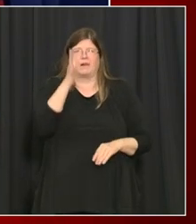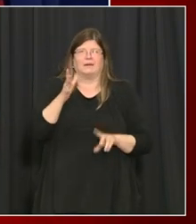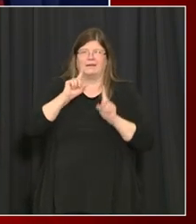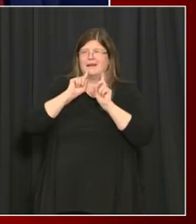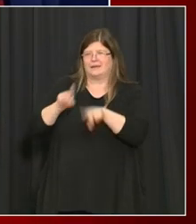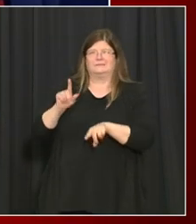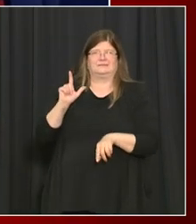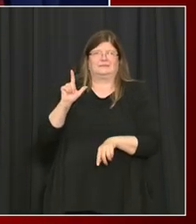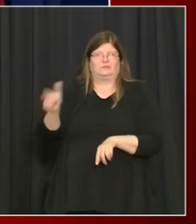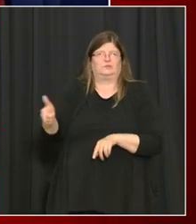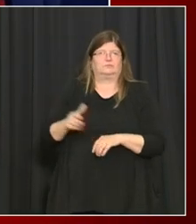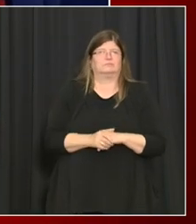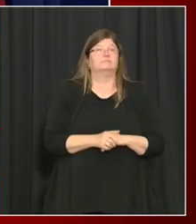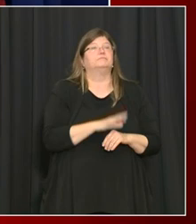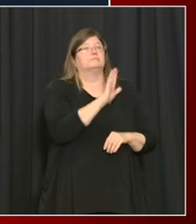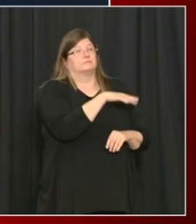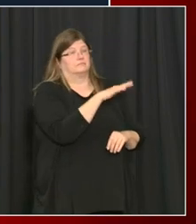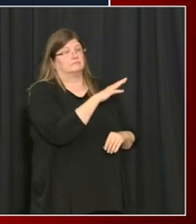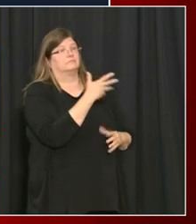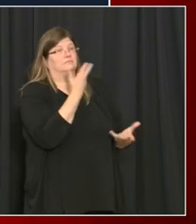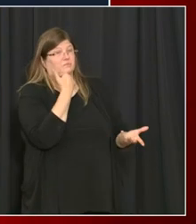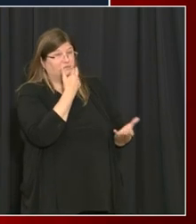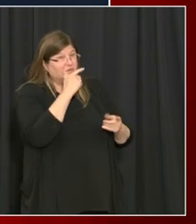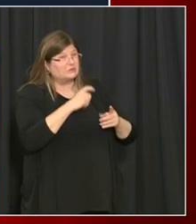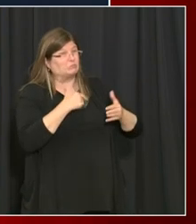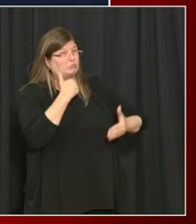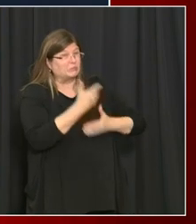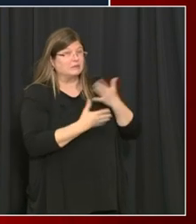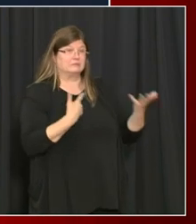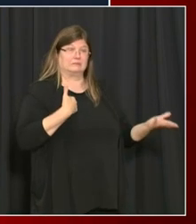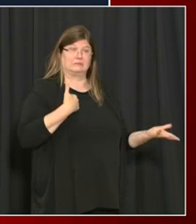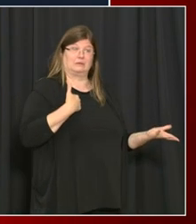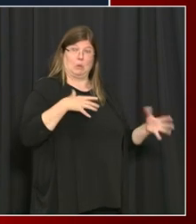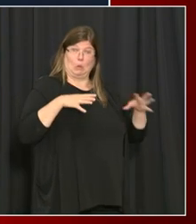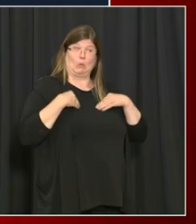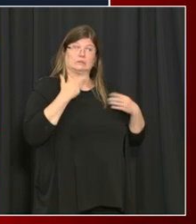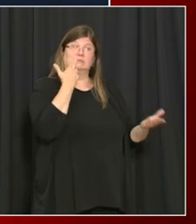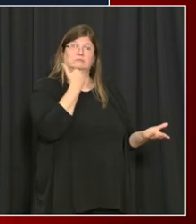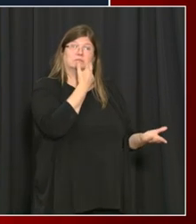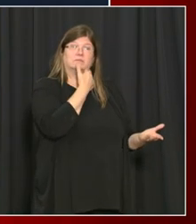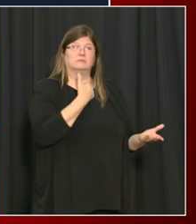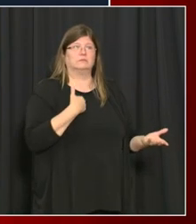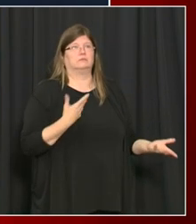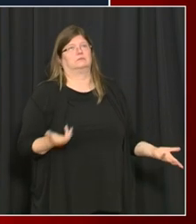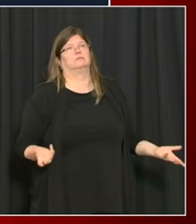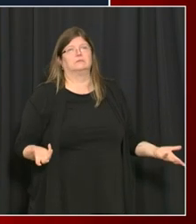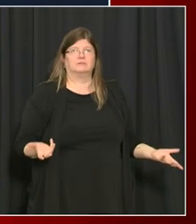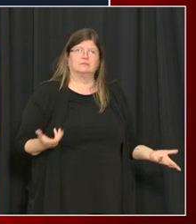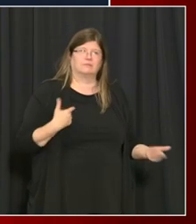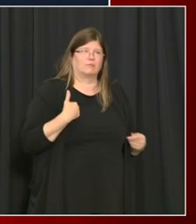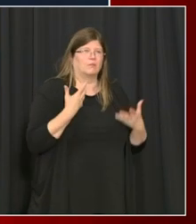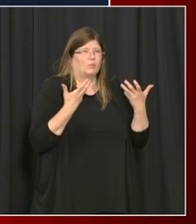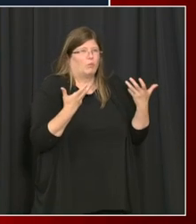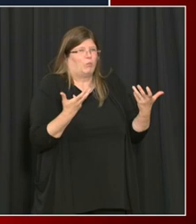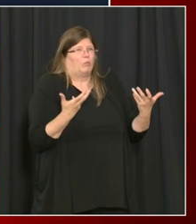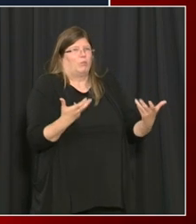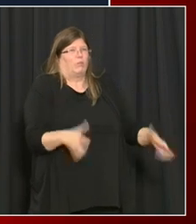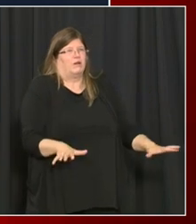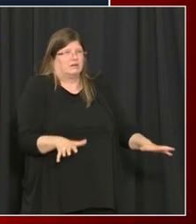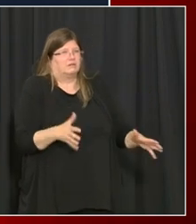do restaurants have to go through a process then? If I'm a restaurant that hasn't already, that if I'm a restaurant, do I have to